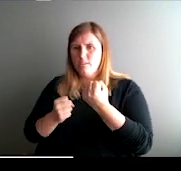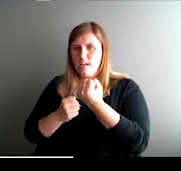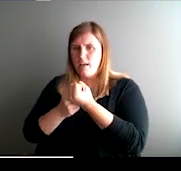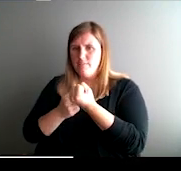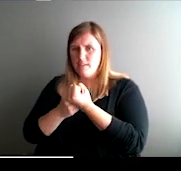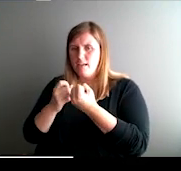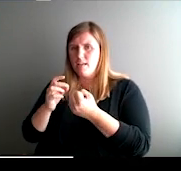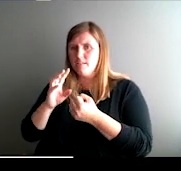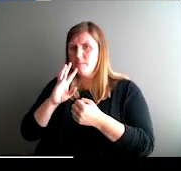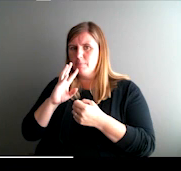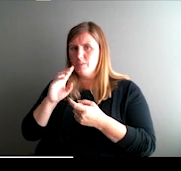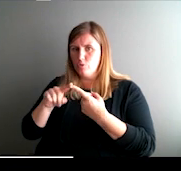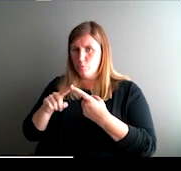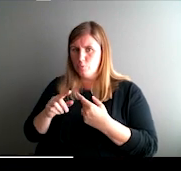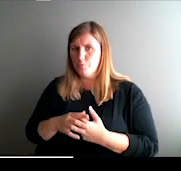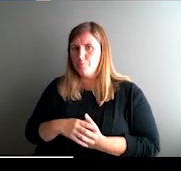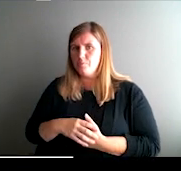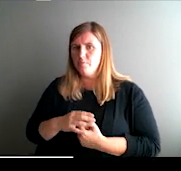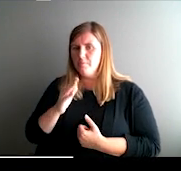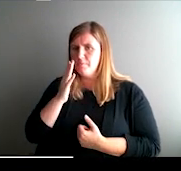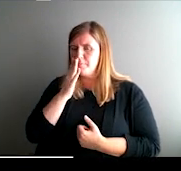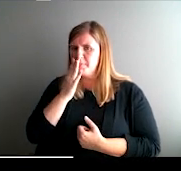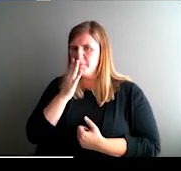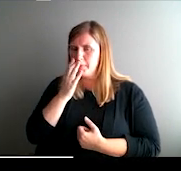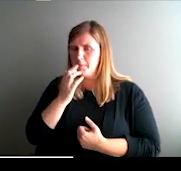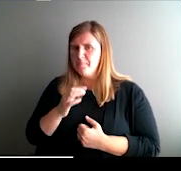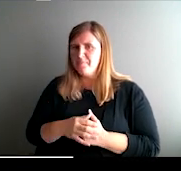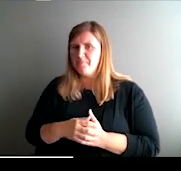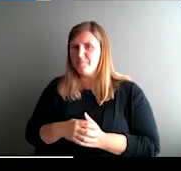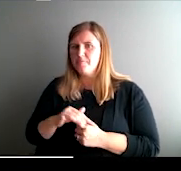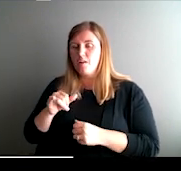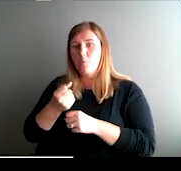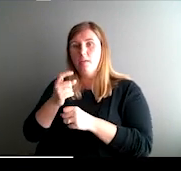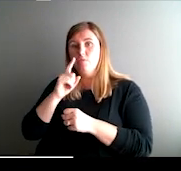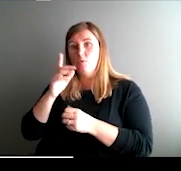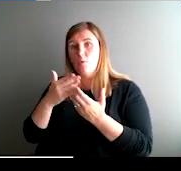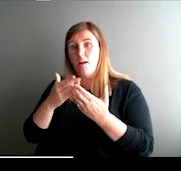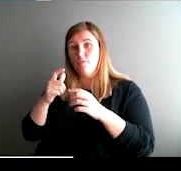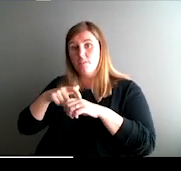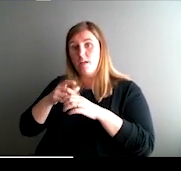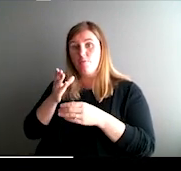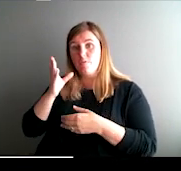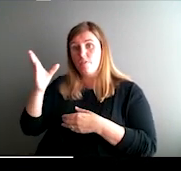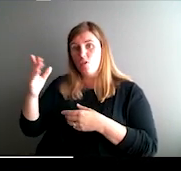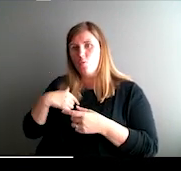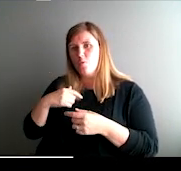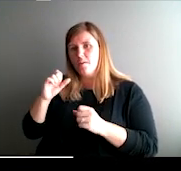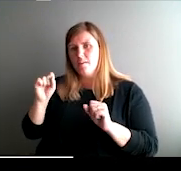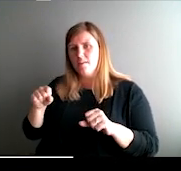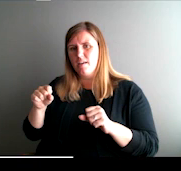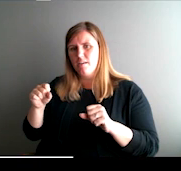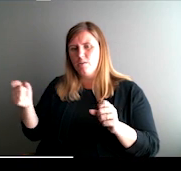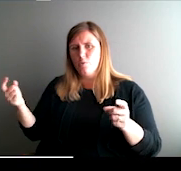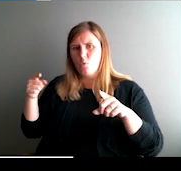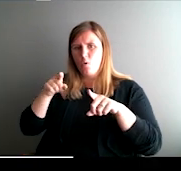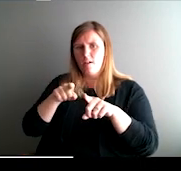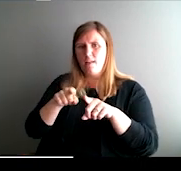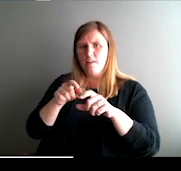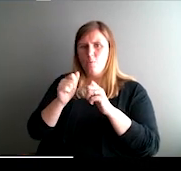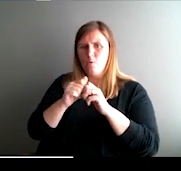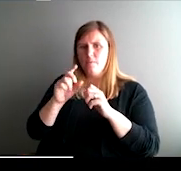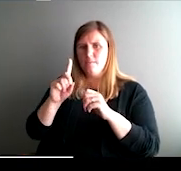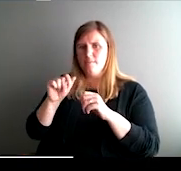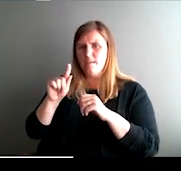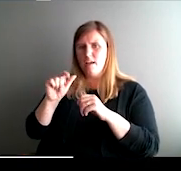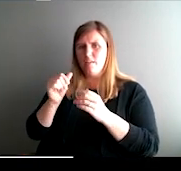and speak to, because that's going to make sure that whatever time they're out there, we can correlate that with data